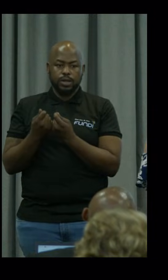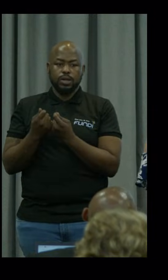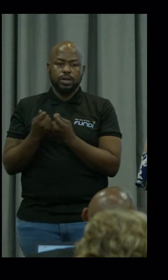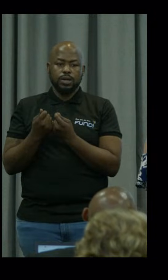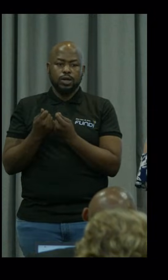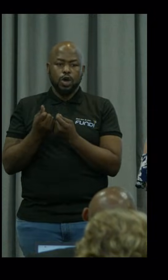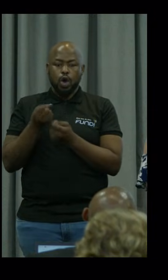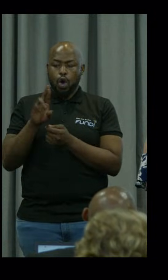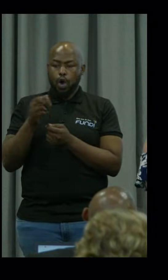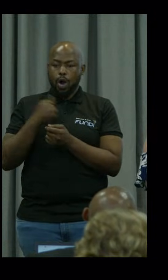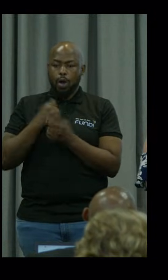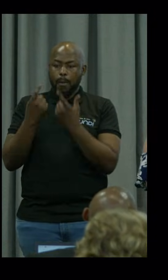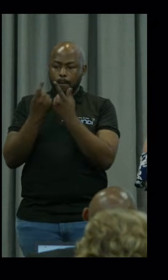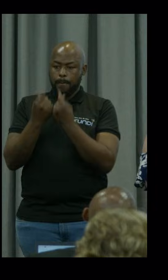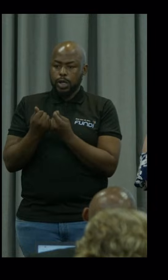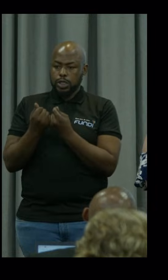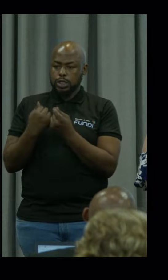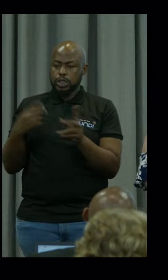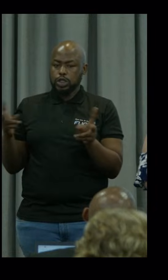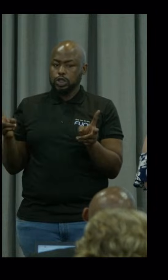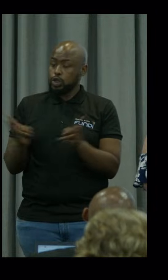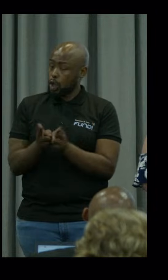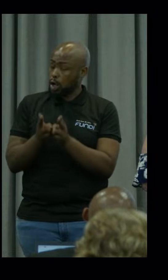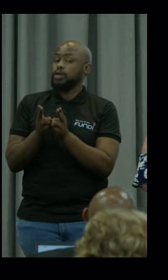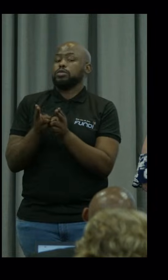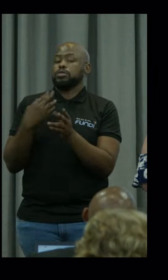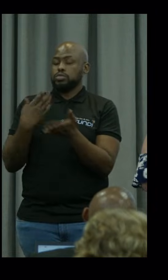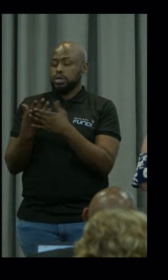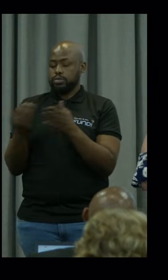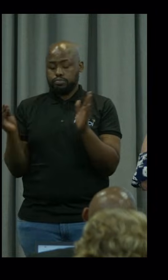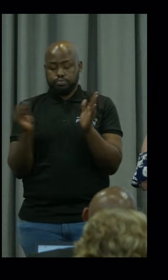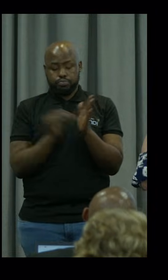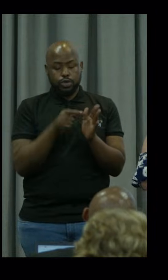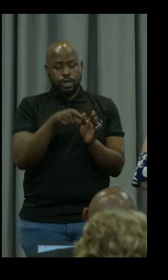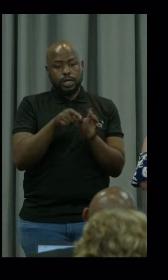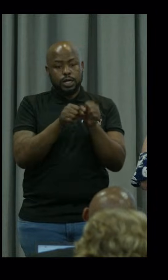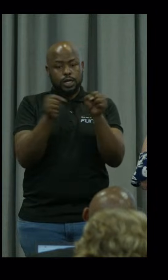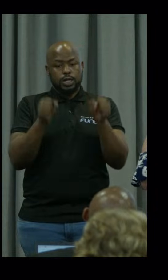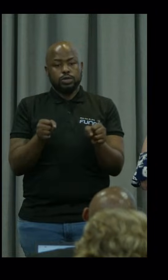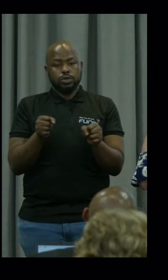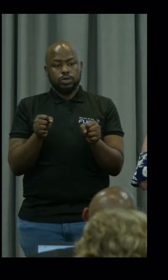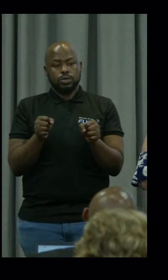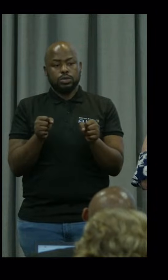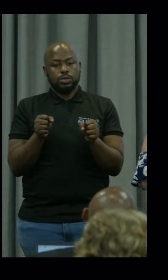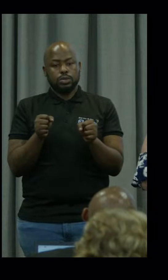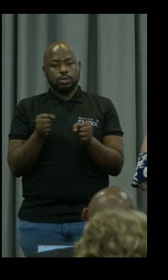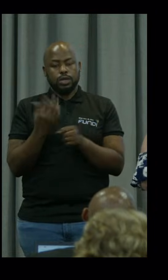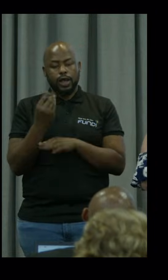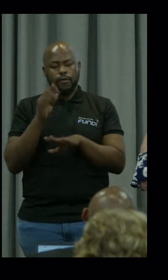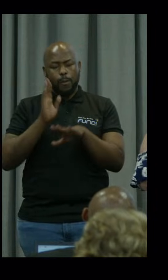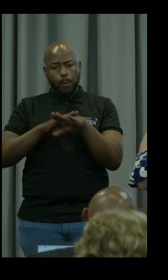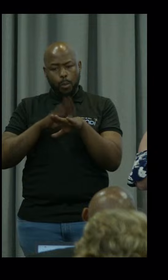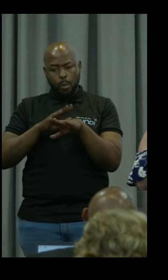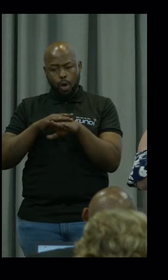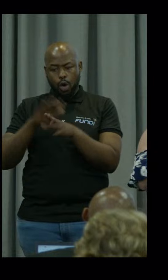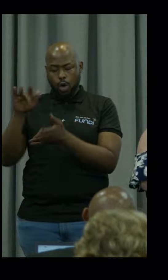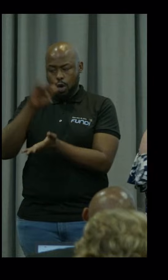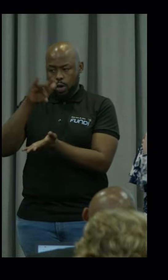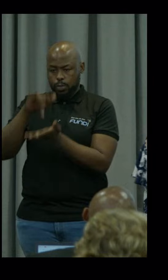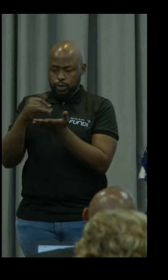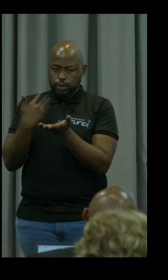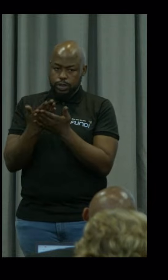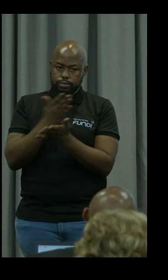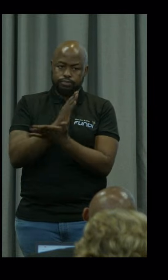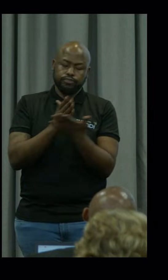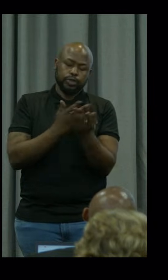money is cut to put into the model to then have more posts to